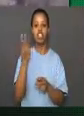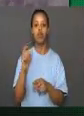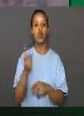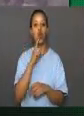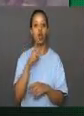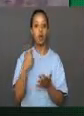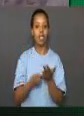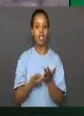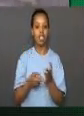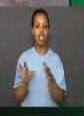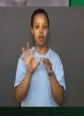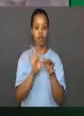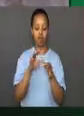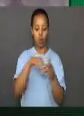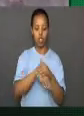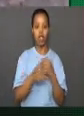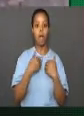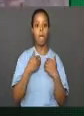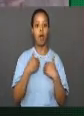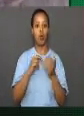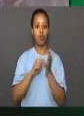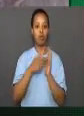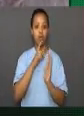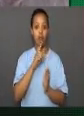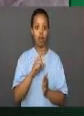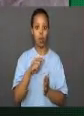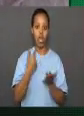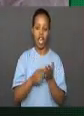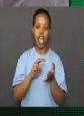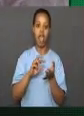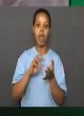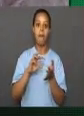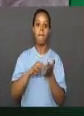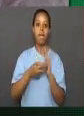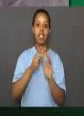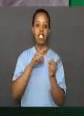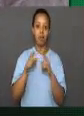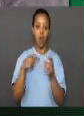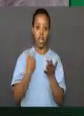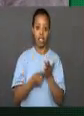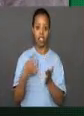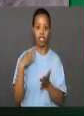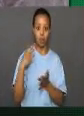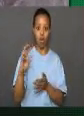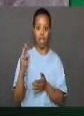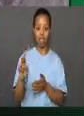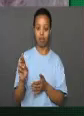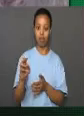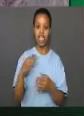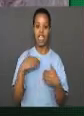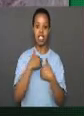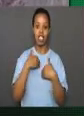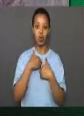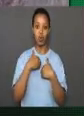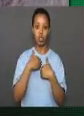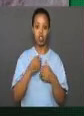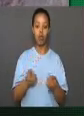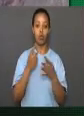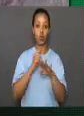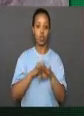who engaged in it, which means that these individuals were more likely to